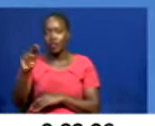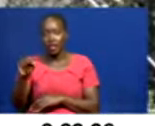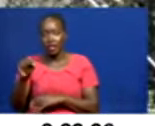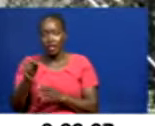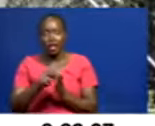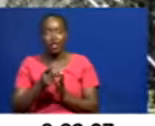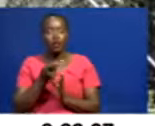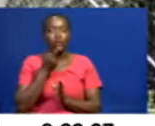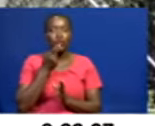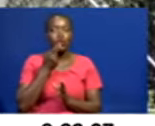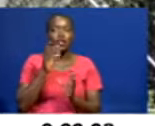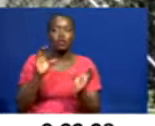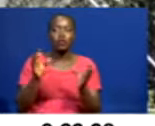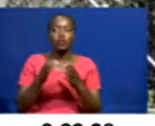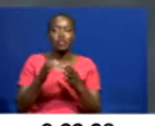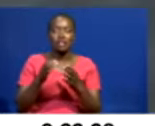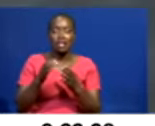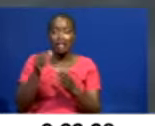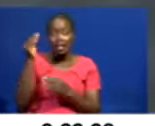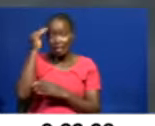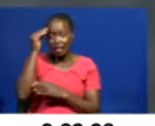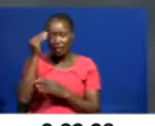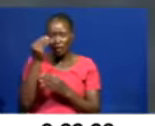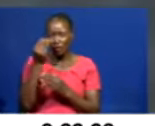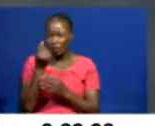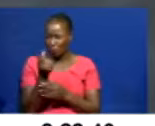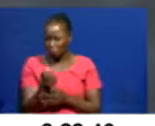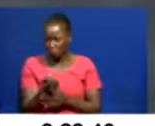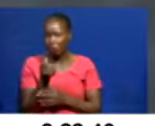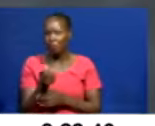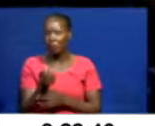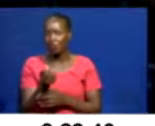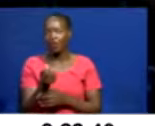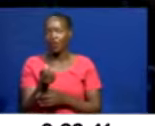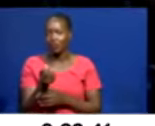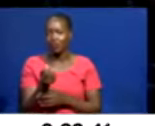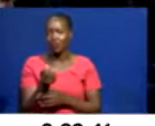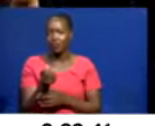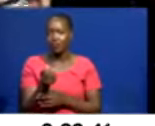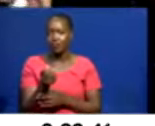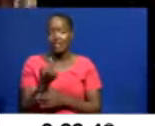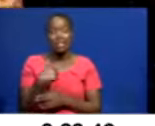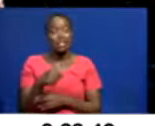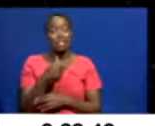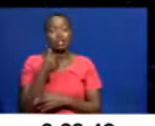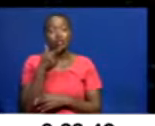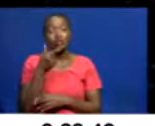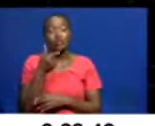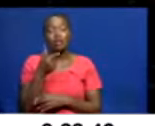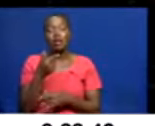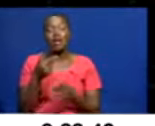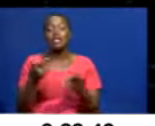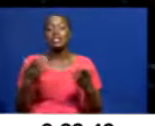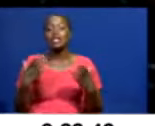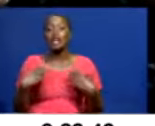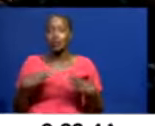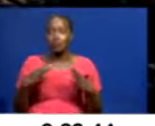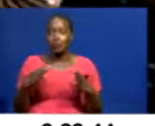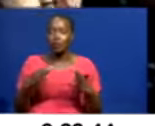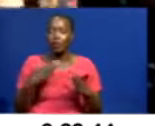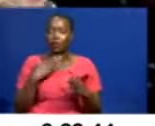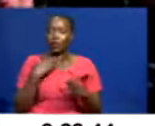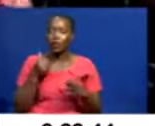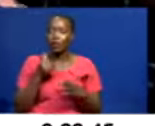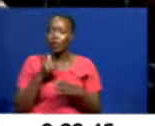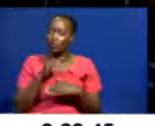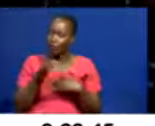illiteracy levels, which stands at 96% in the region as fuel cattle rustling. Sisi tumesema kama watu wa Kabarian, tungependa wote